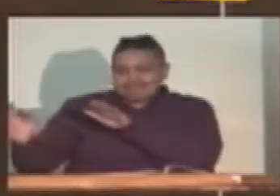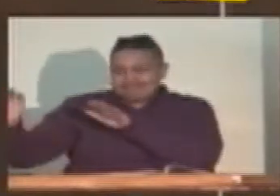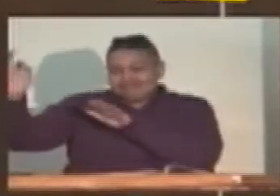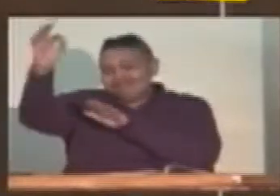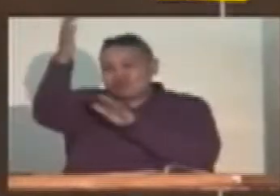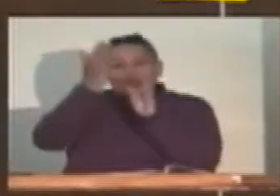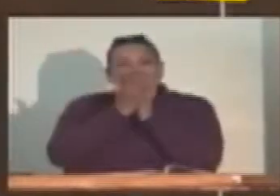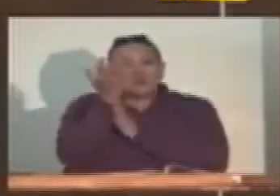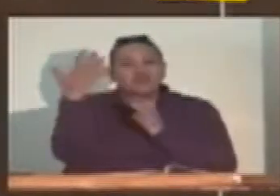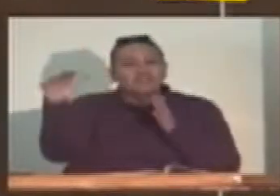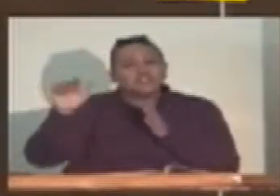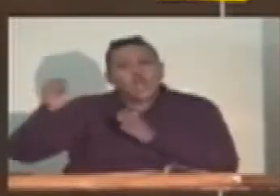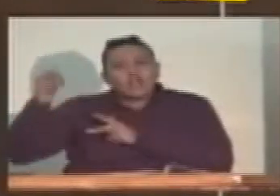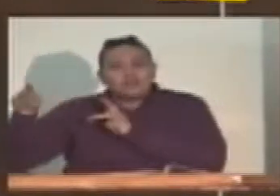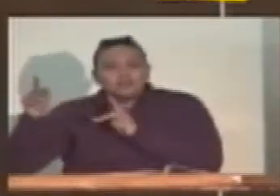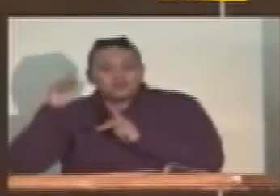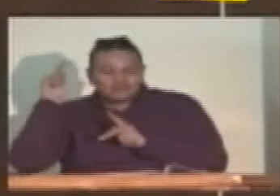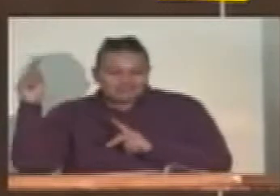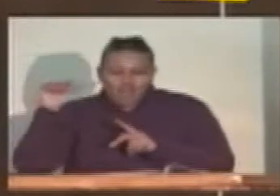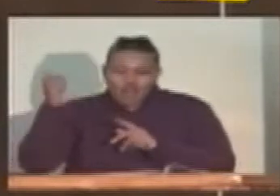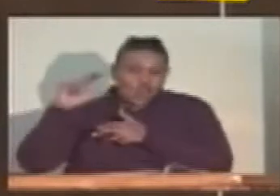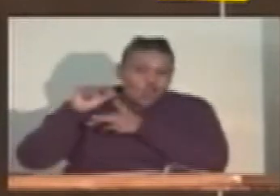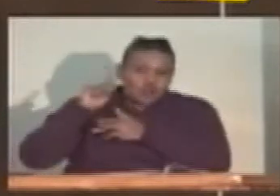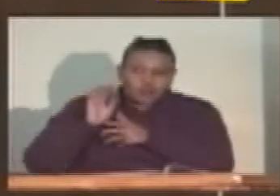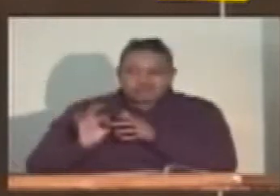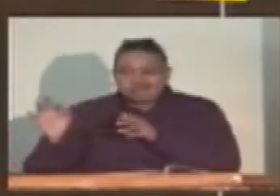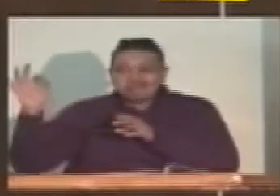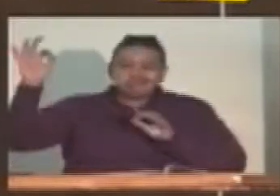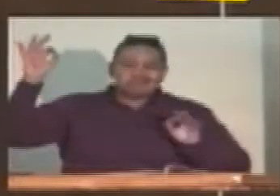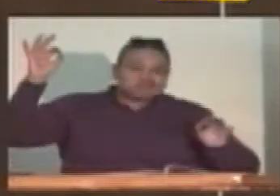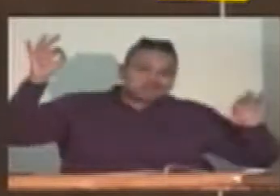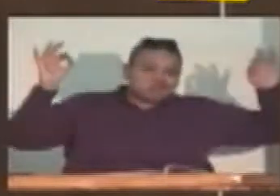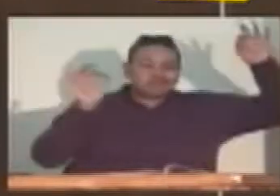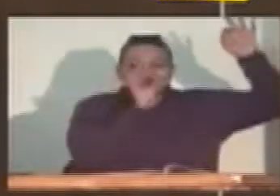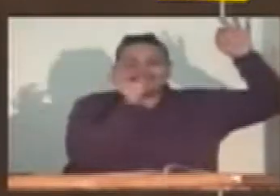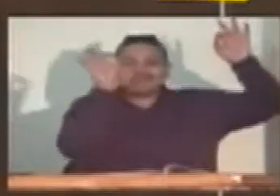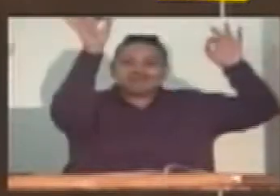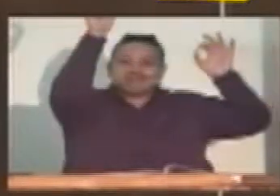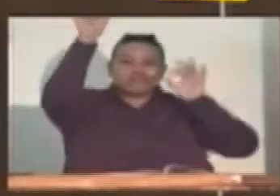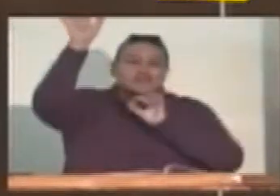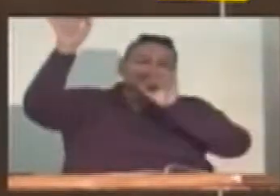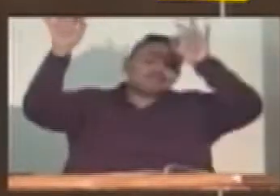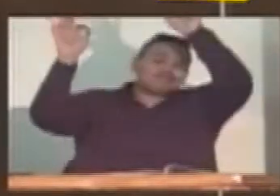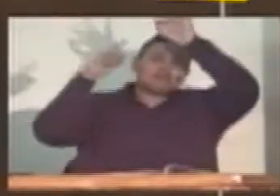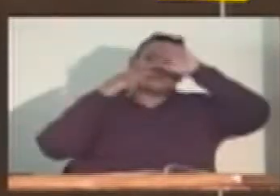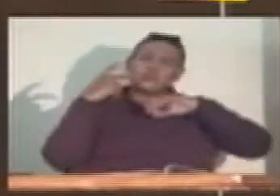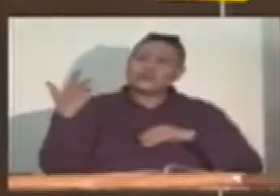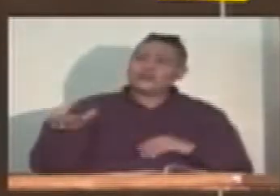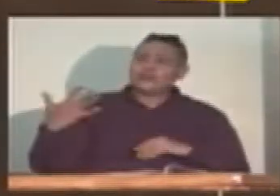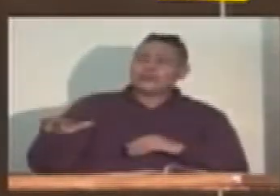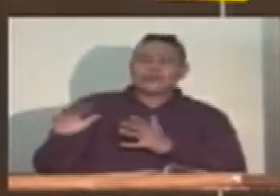come and will take different paths, but we have seen the destruction